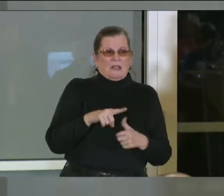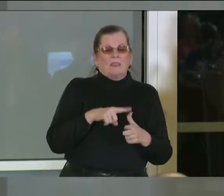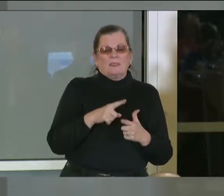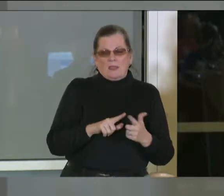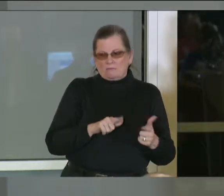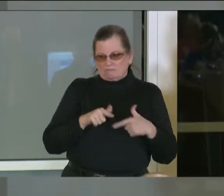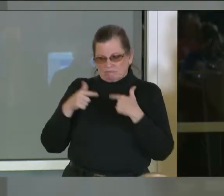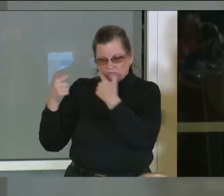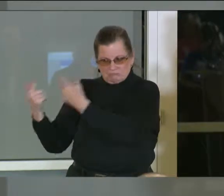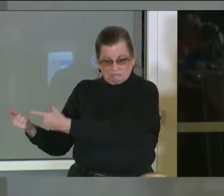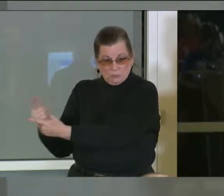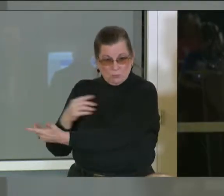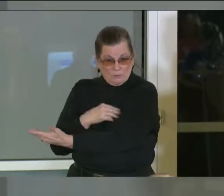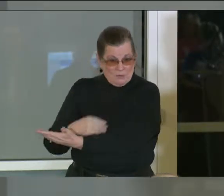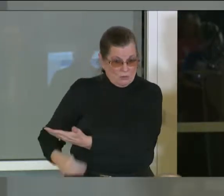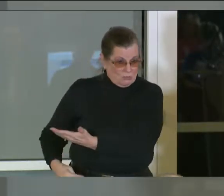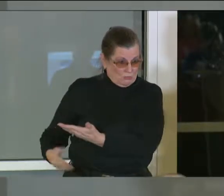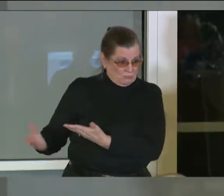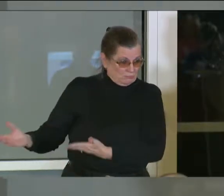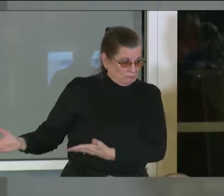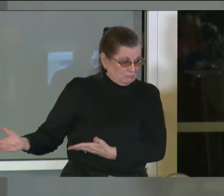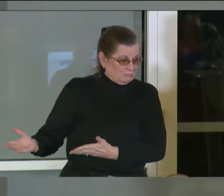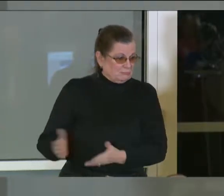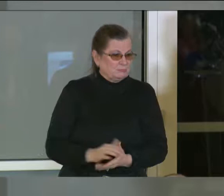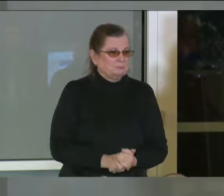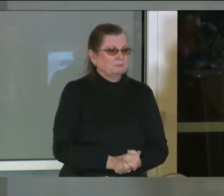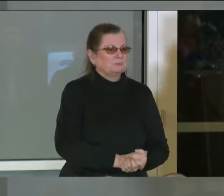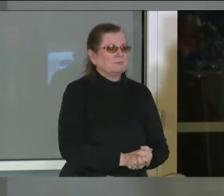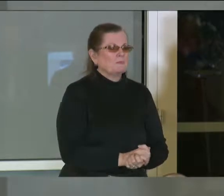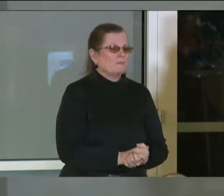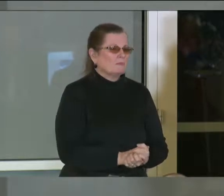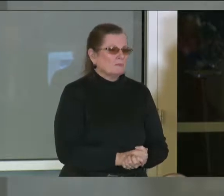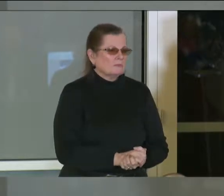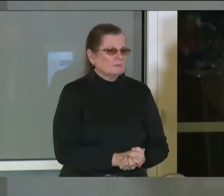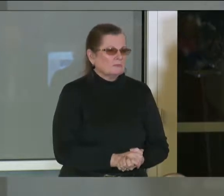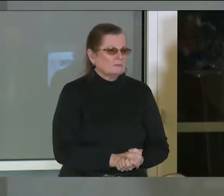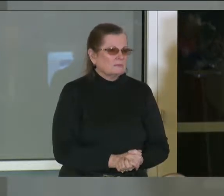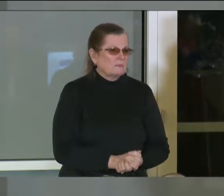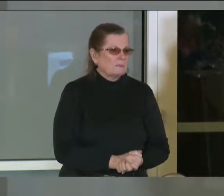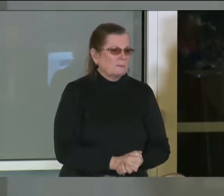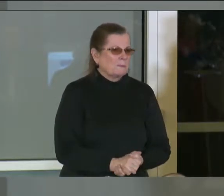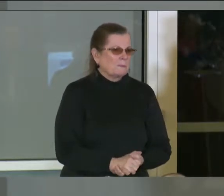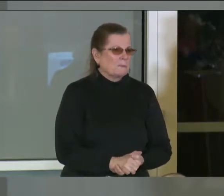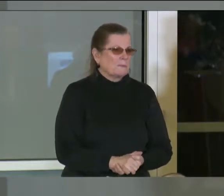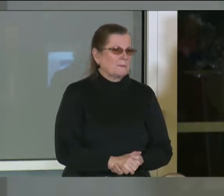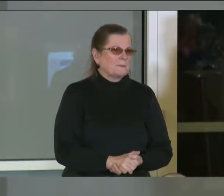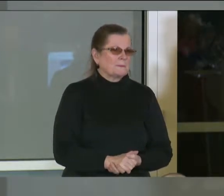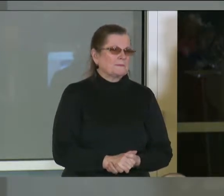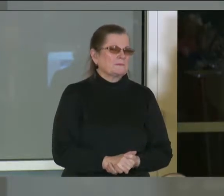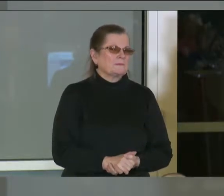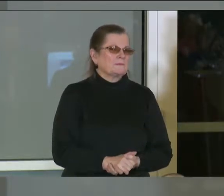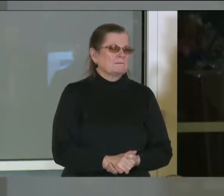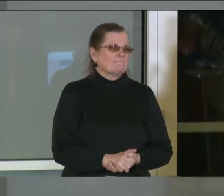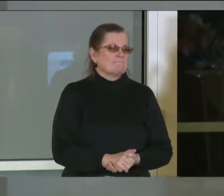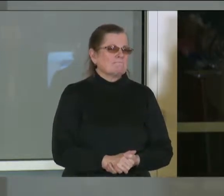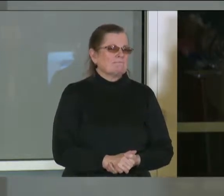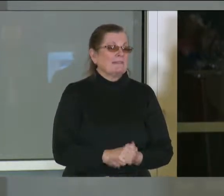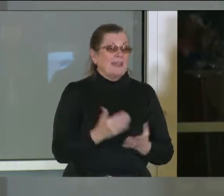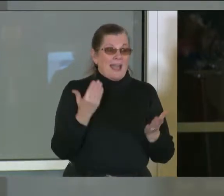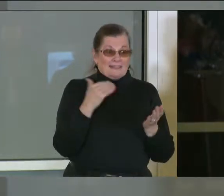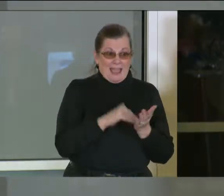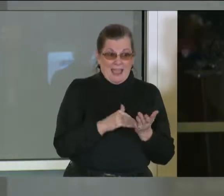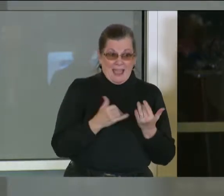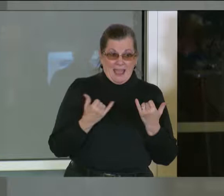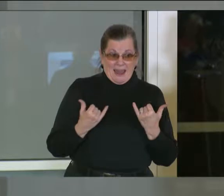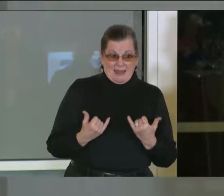we can close out for this evening. So now we're going to see if your budget priorities changed or not. So if you'll open the Poll